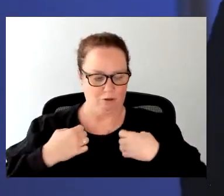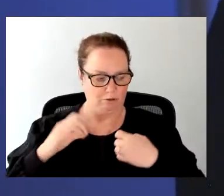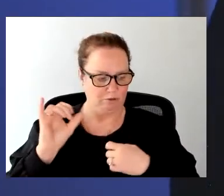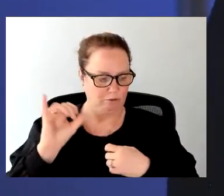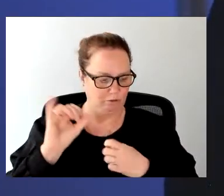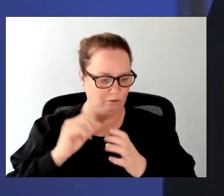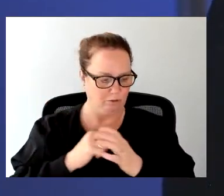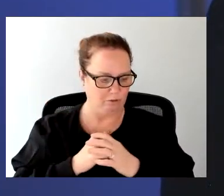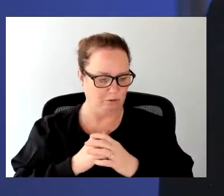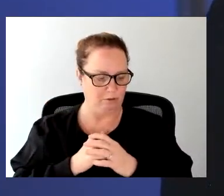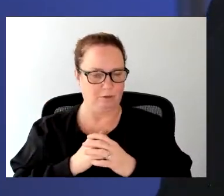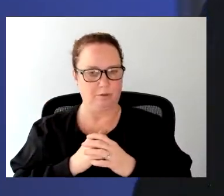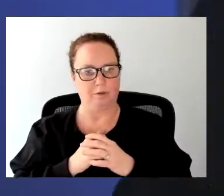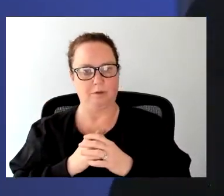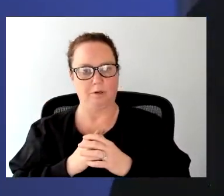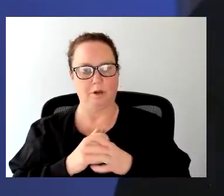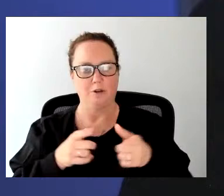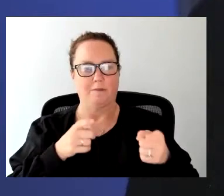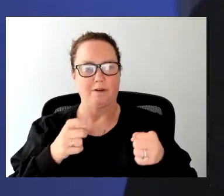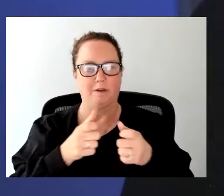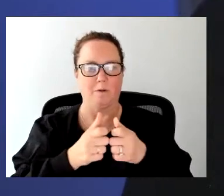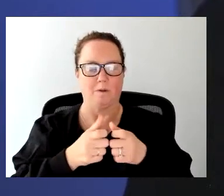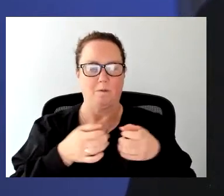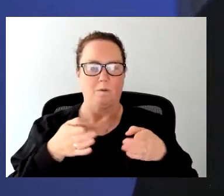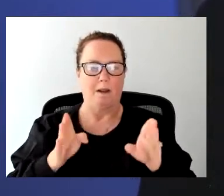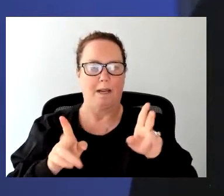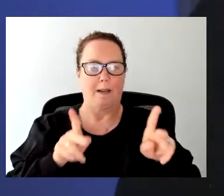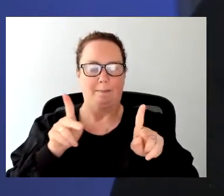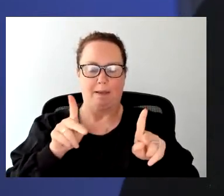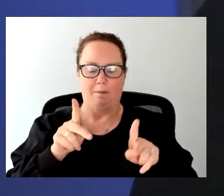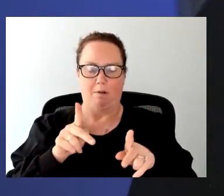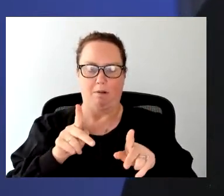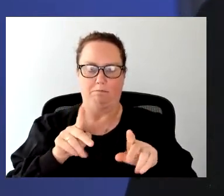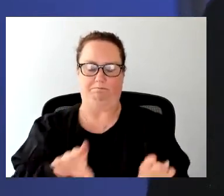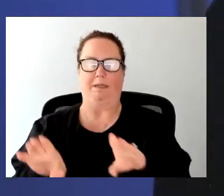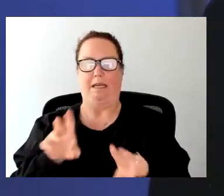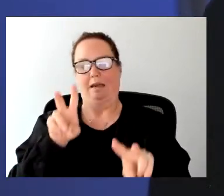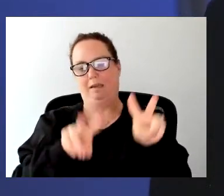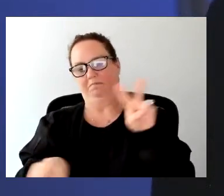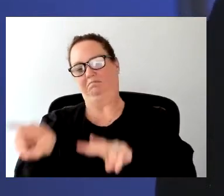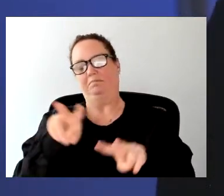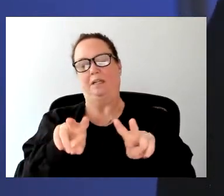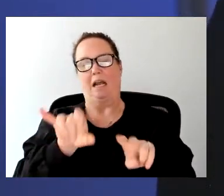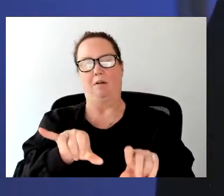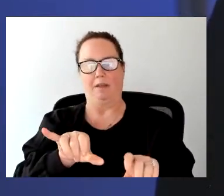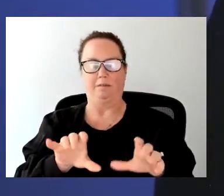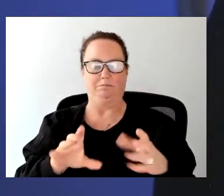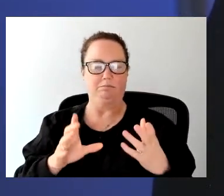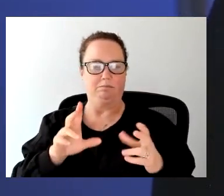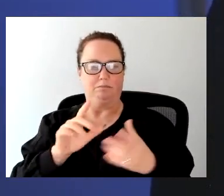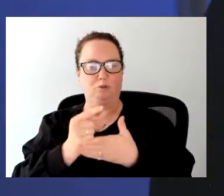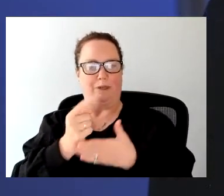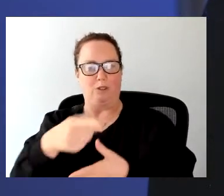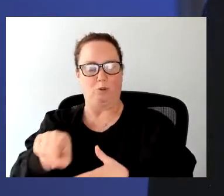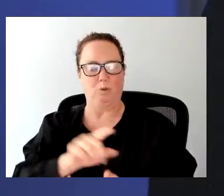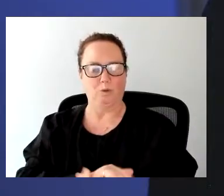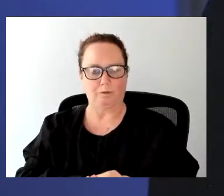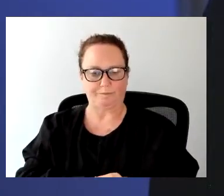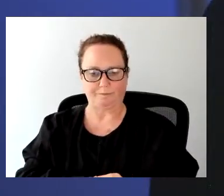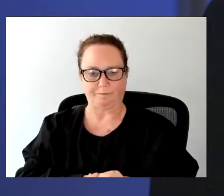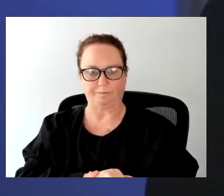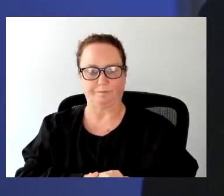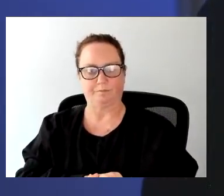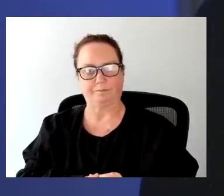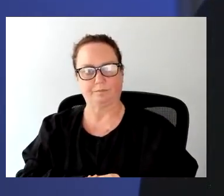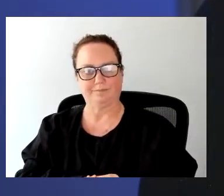to deal with the way people treat you and the way people think about you. So I think that